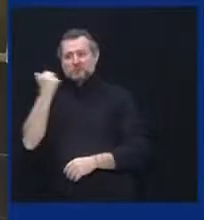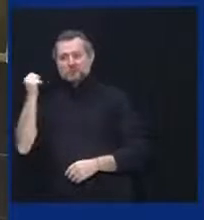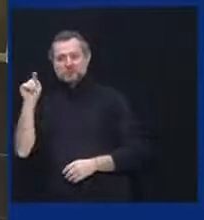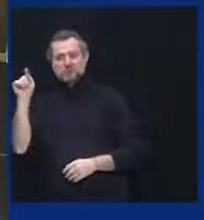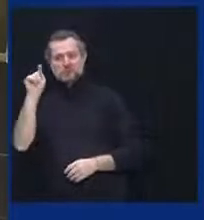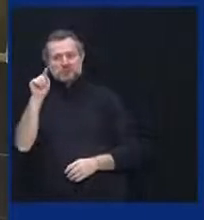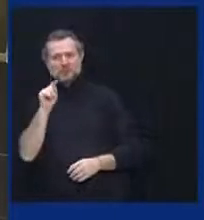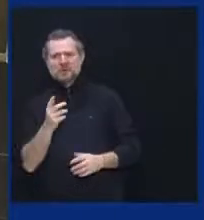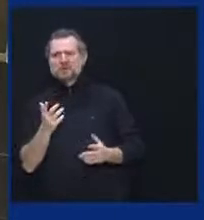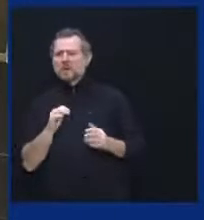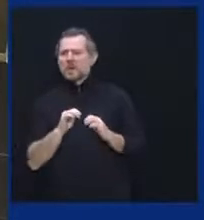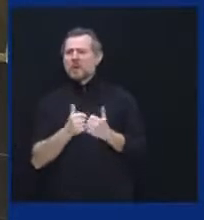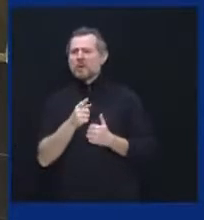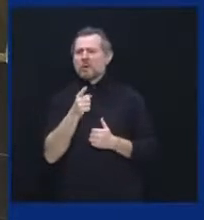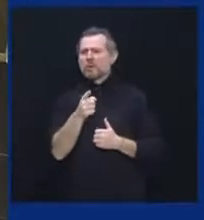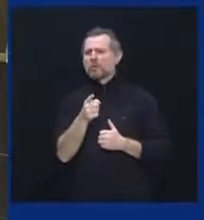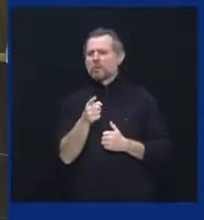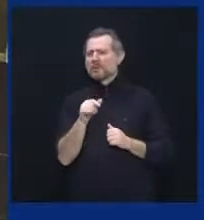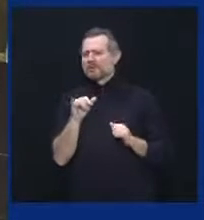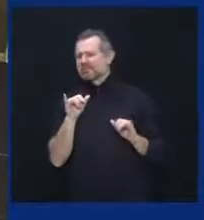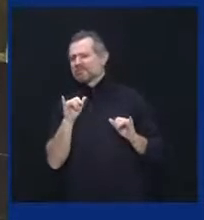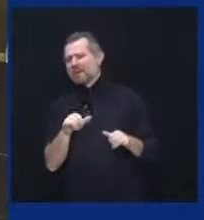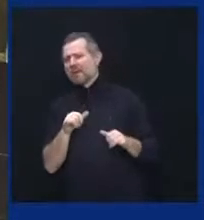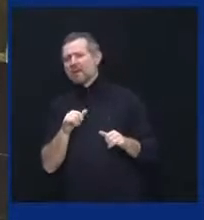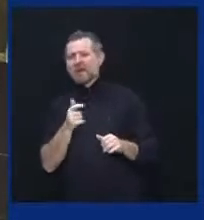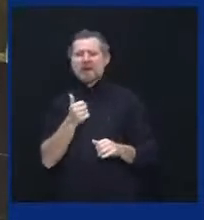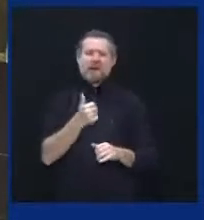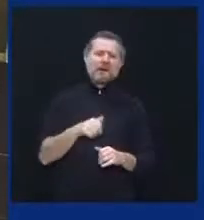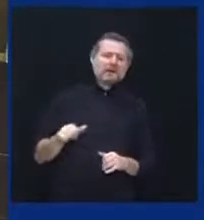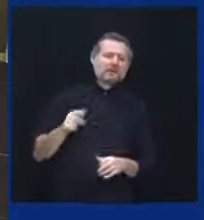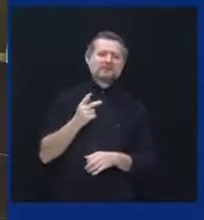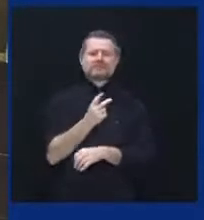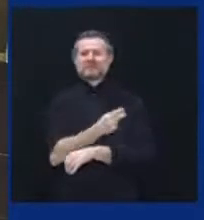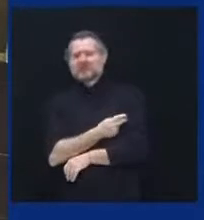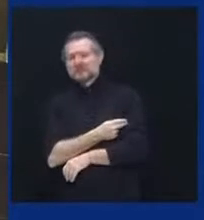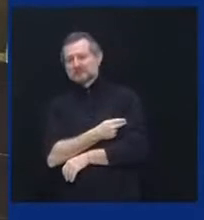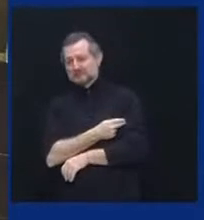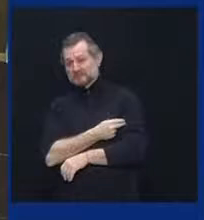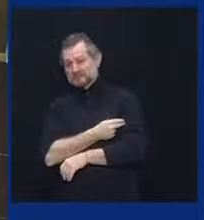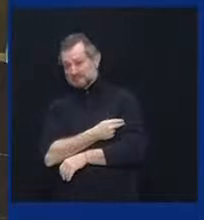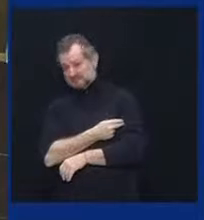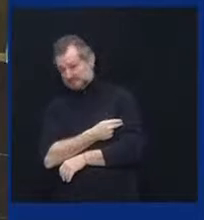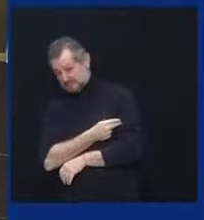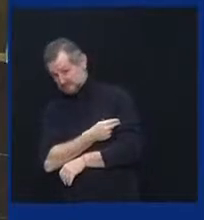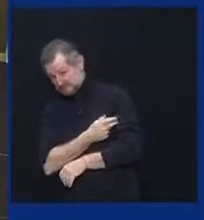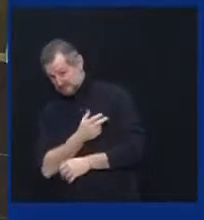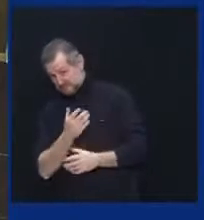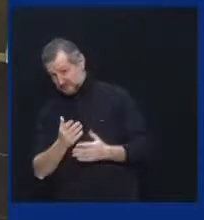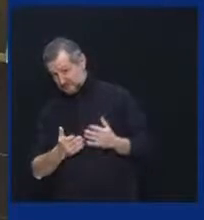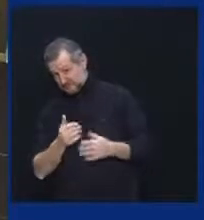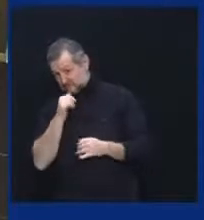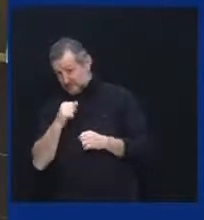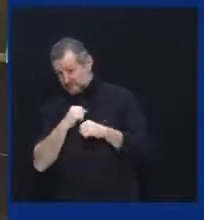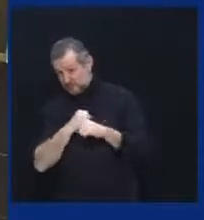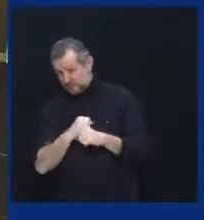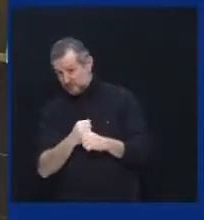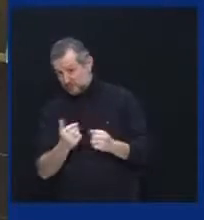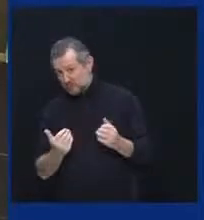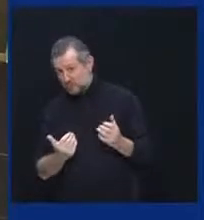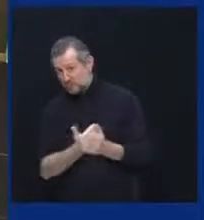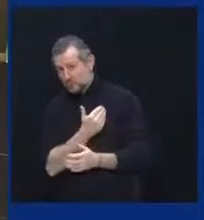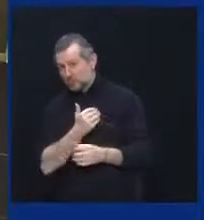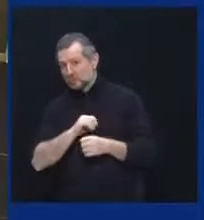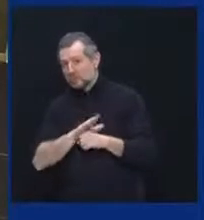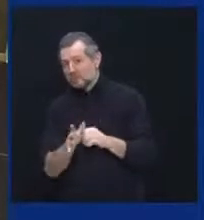it and any vaccine that might not be able to protect against new strains of the virus,